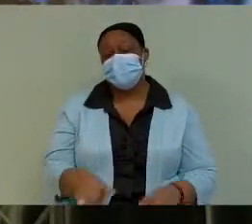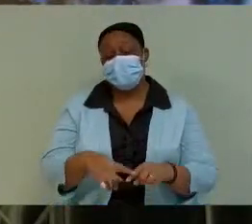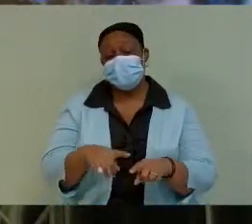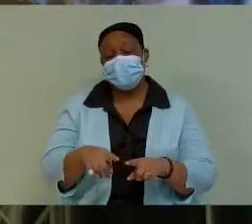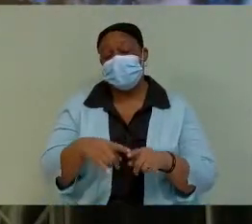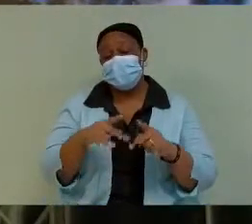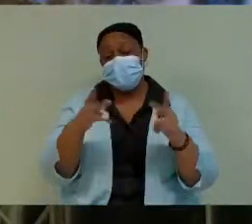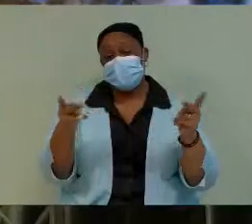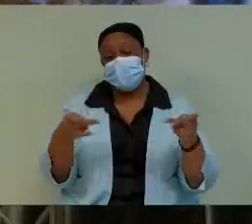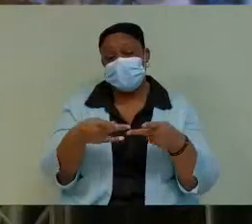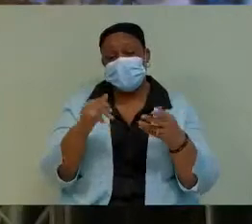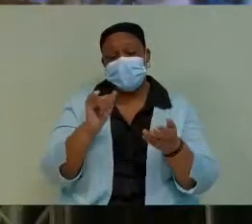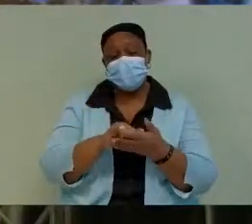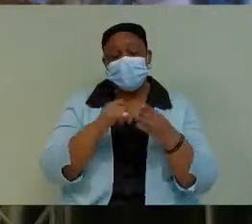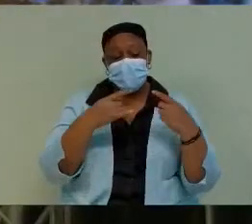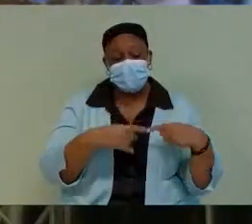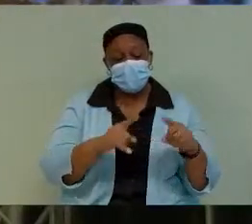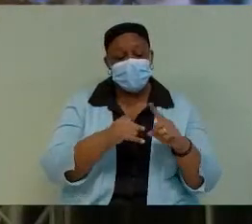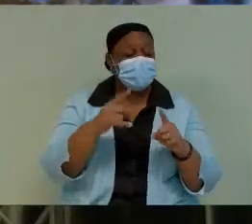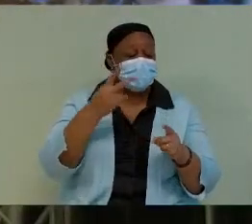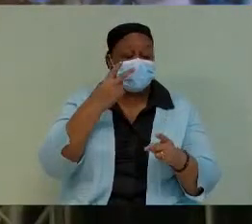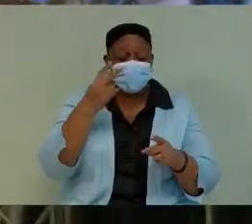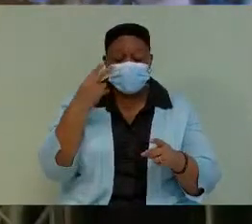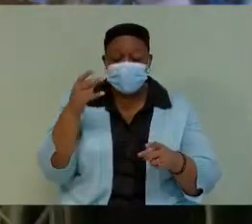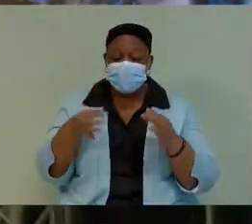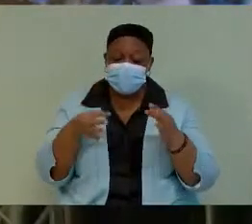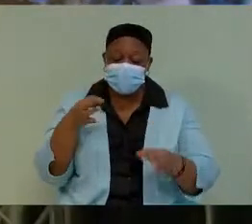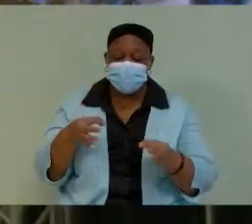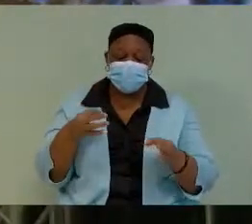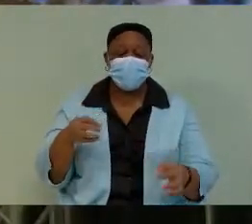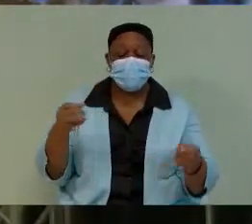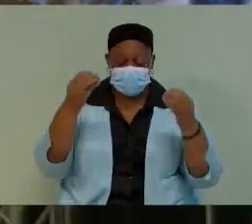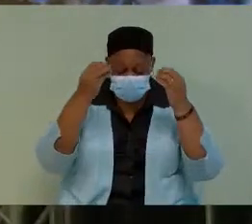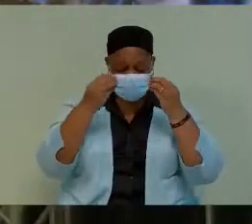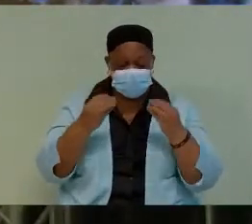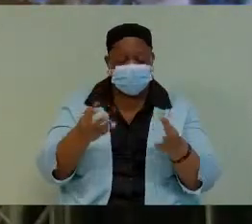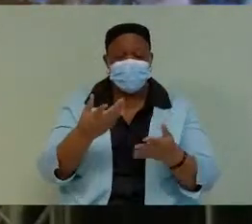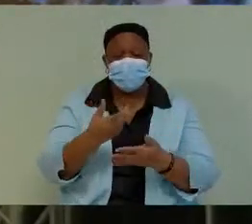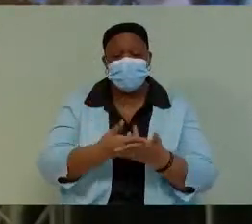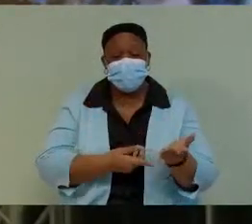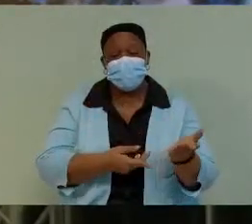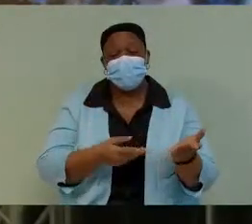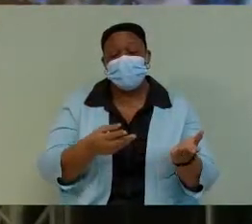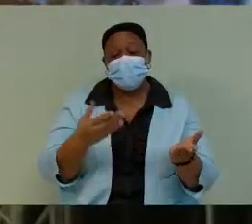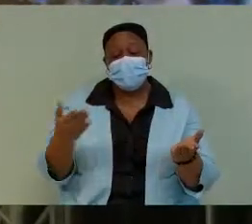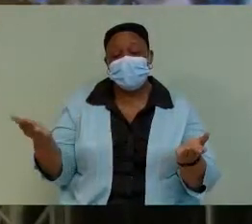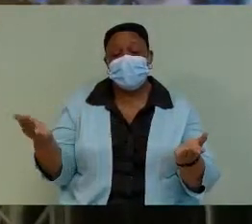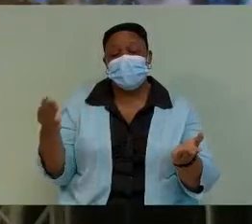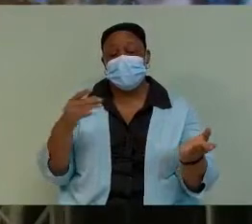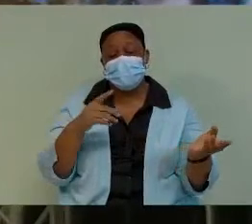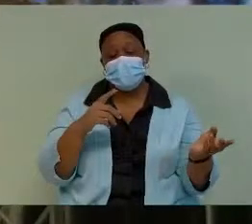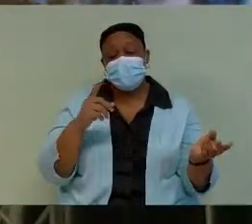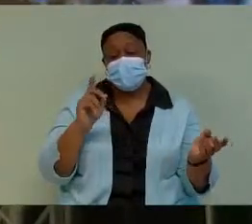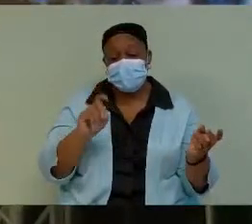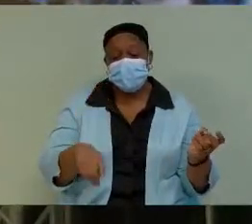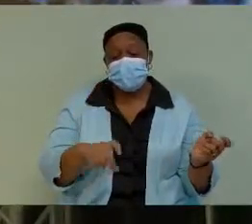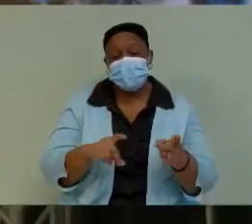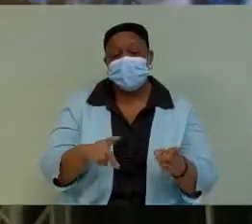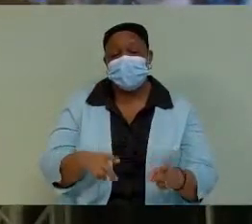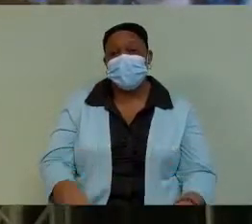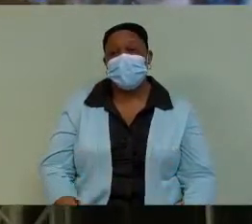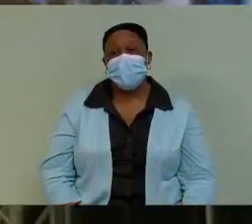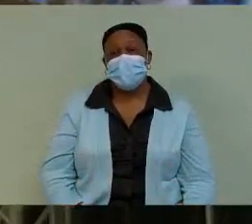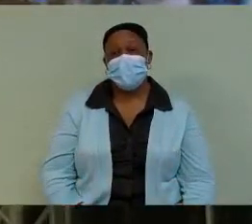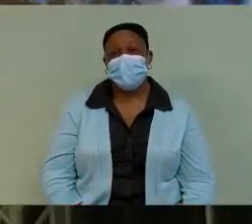well, including furniture traders, hardware stores, and insurance offices. The